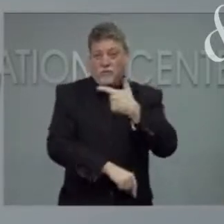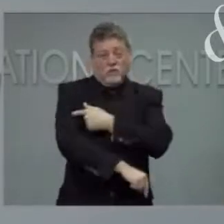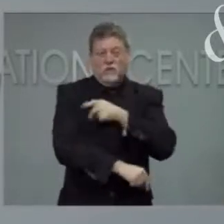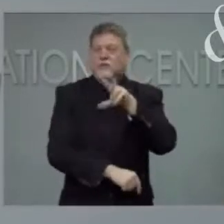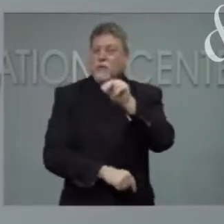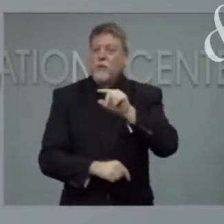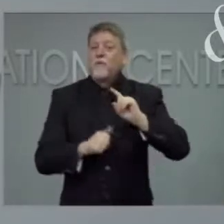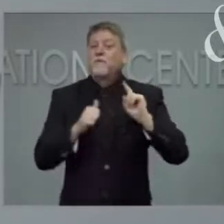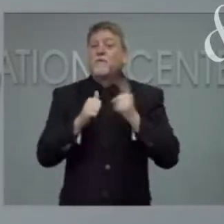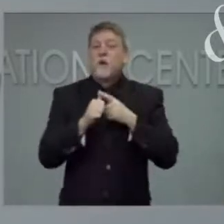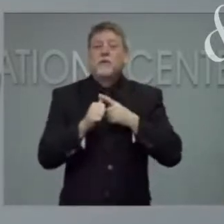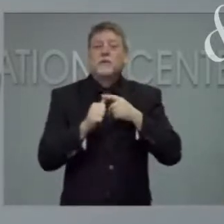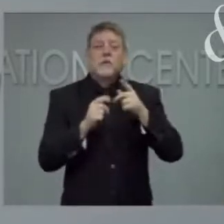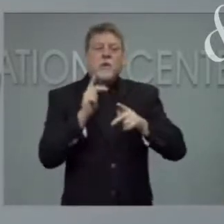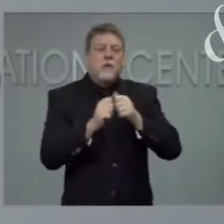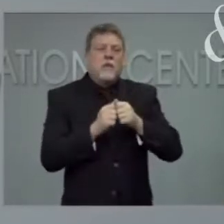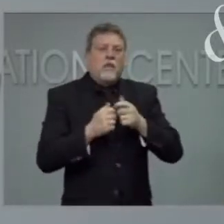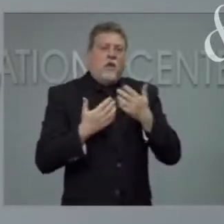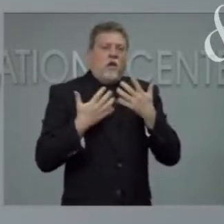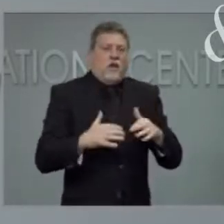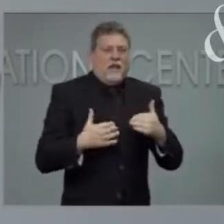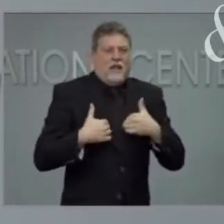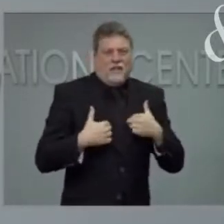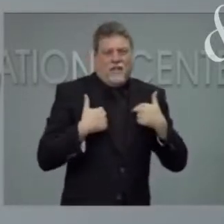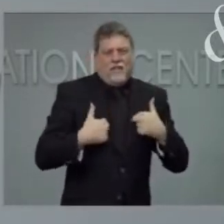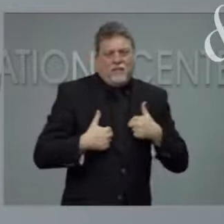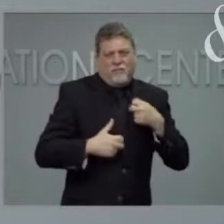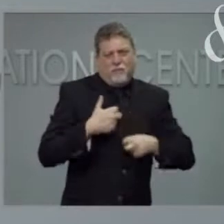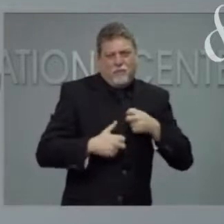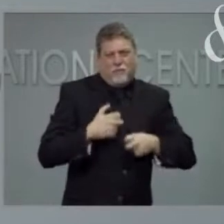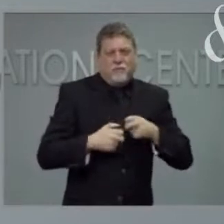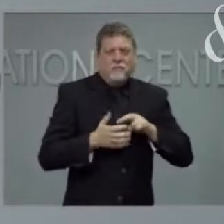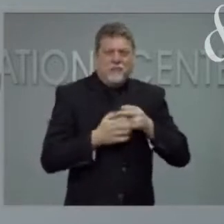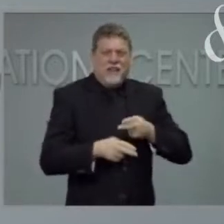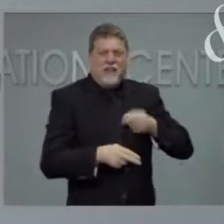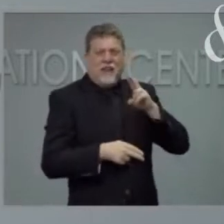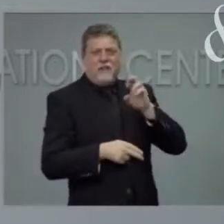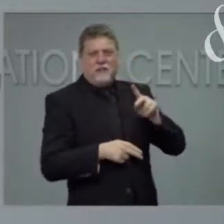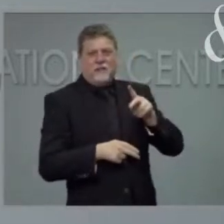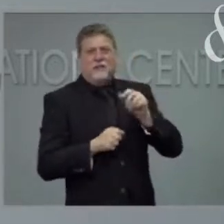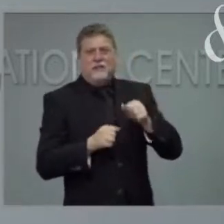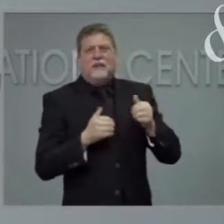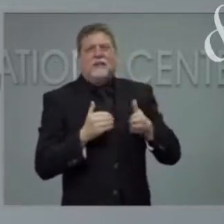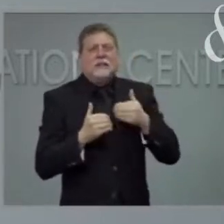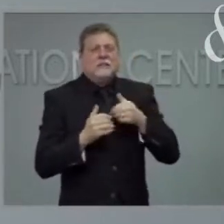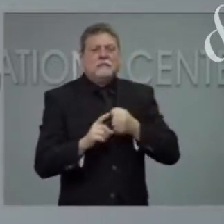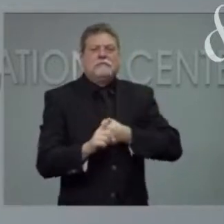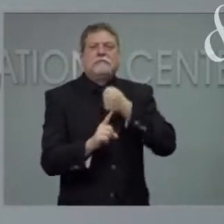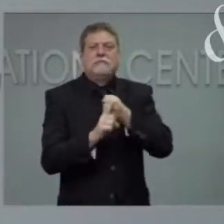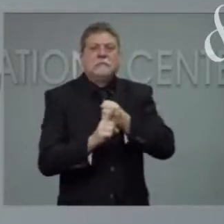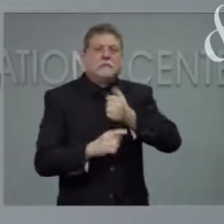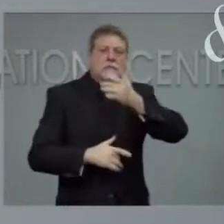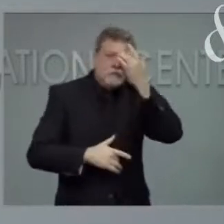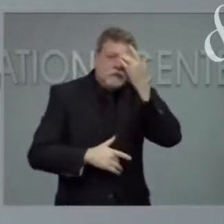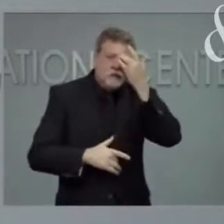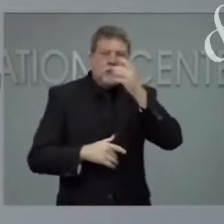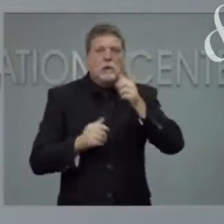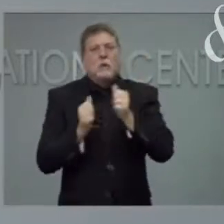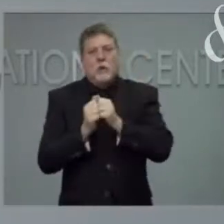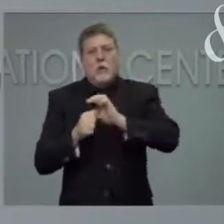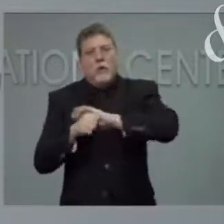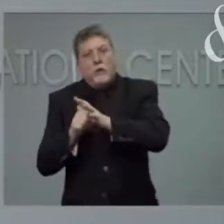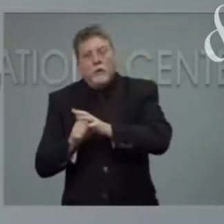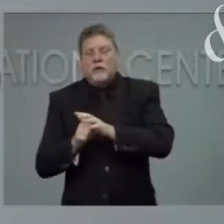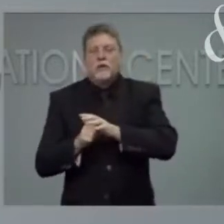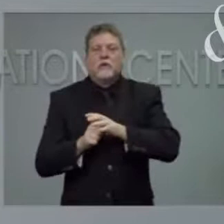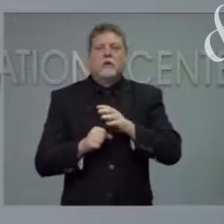with underlying medical conditions that put them at higher risk for severe illness from COVID.